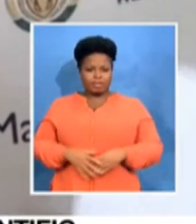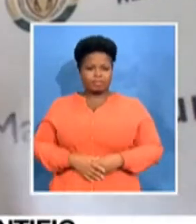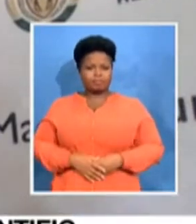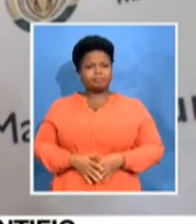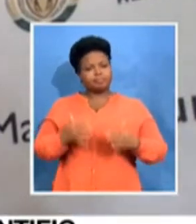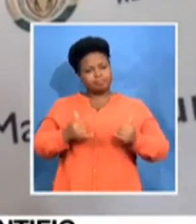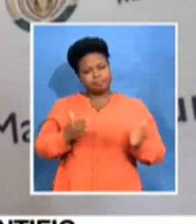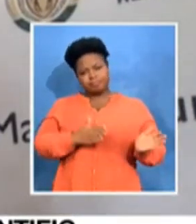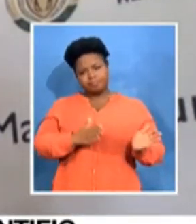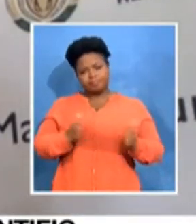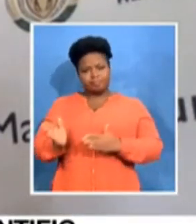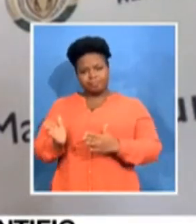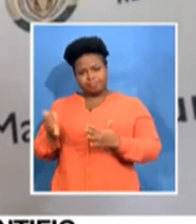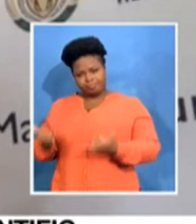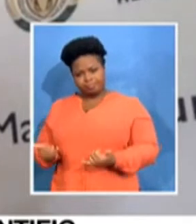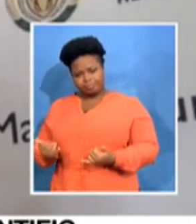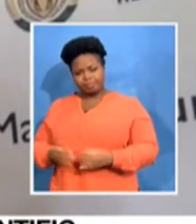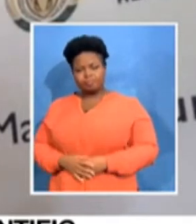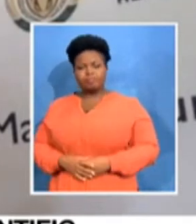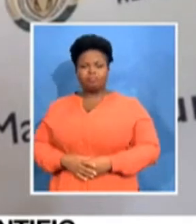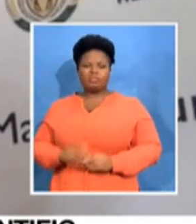background, hand over to